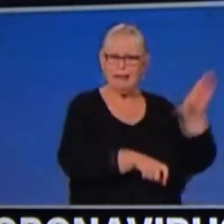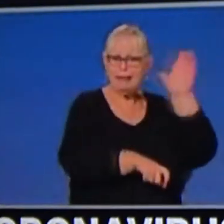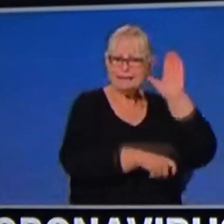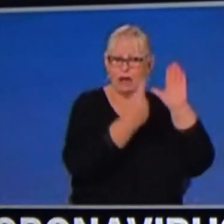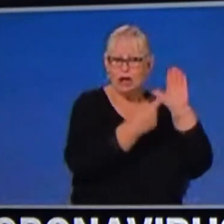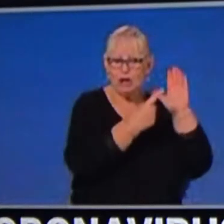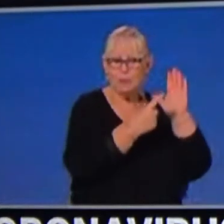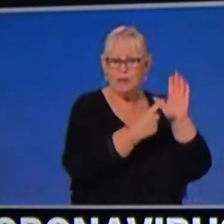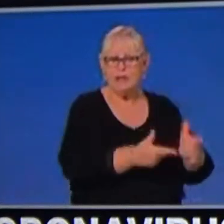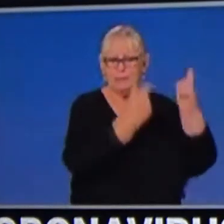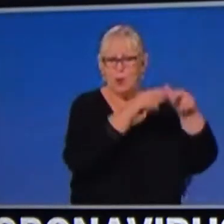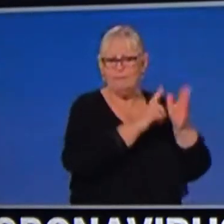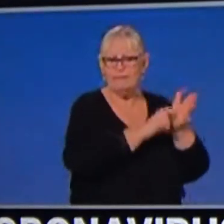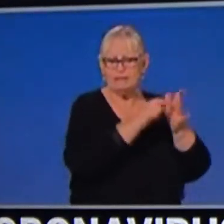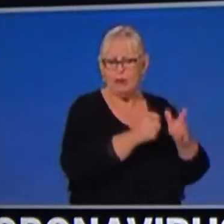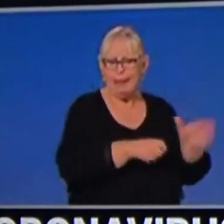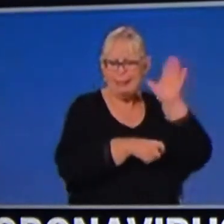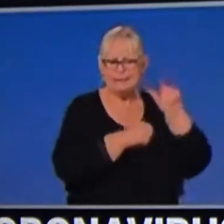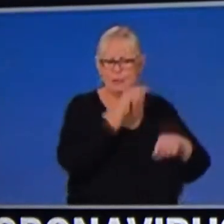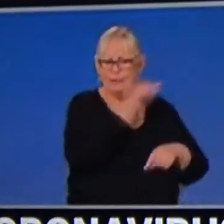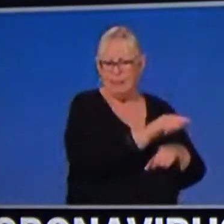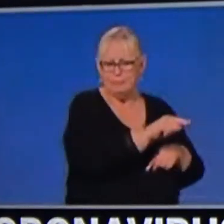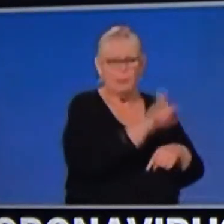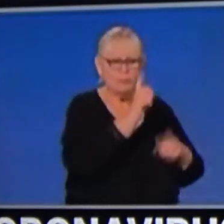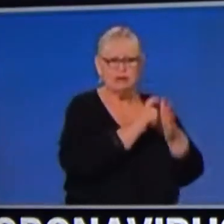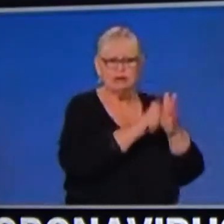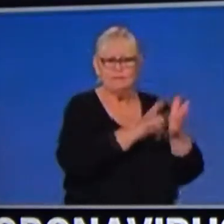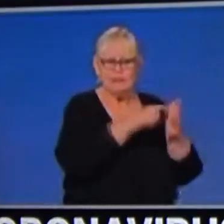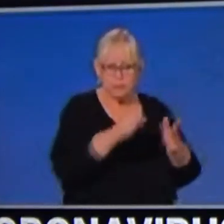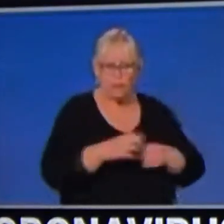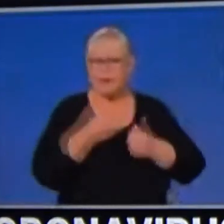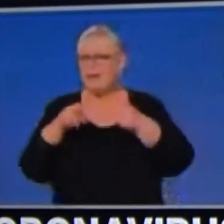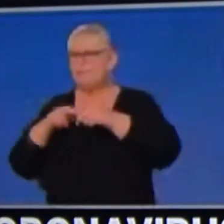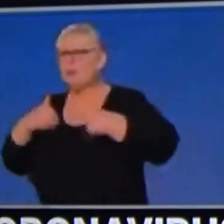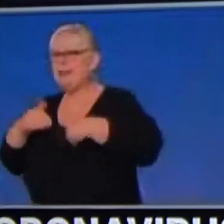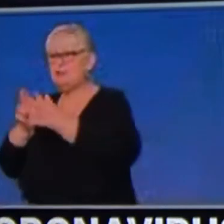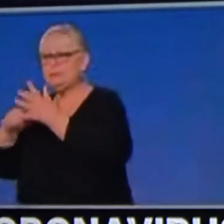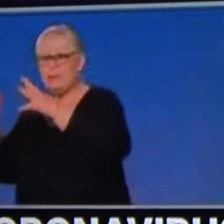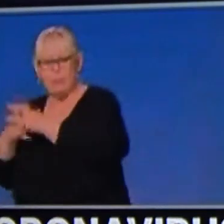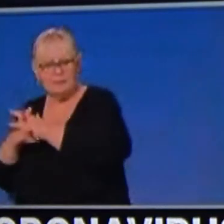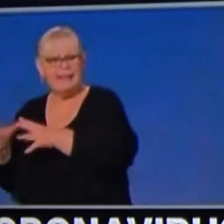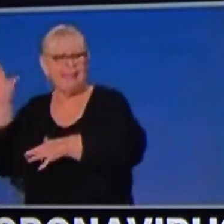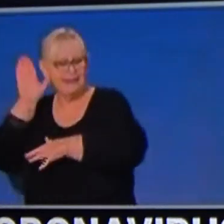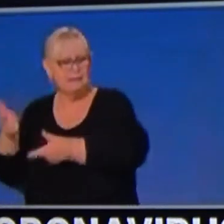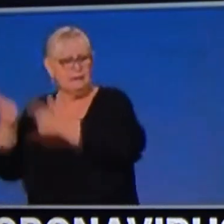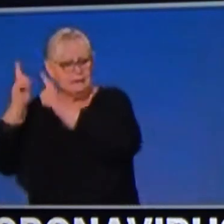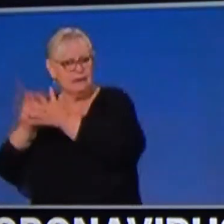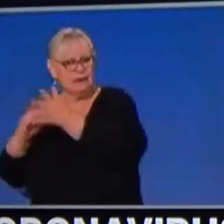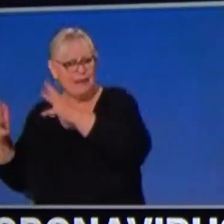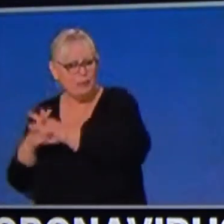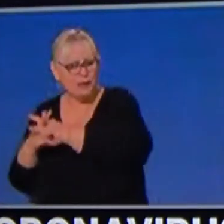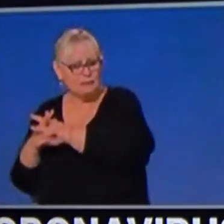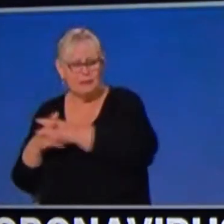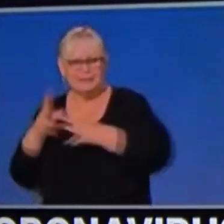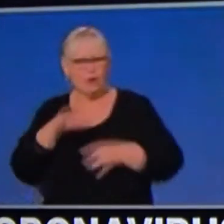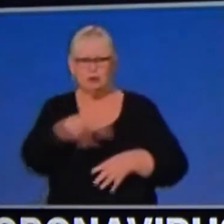that is the Premier of Victoria, as to what you should be doing in Victoria. Likewise, in New South Wales, you should listen to what the Premier of New South Wales. You don't get the